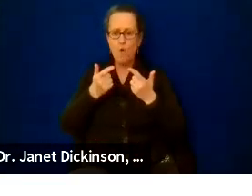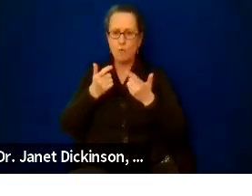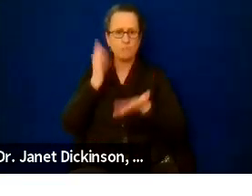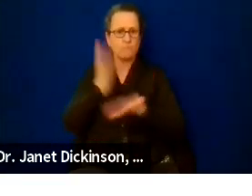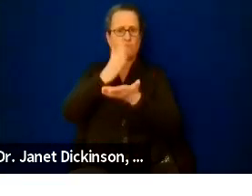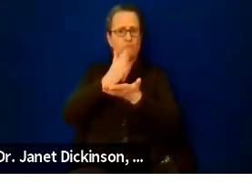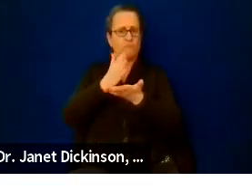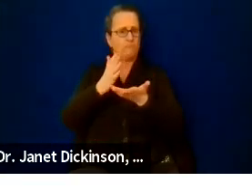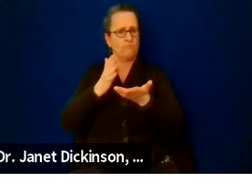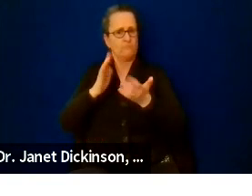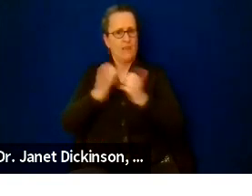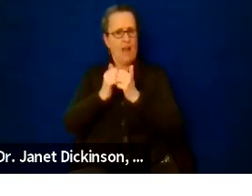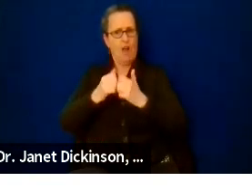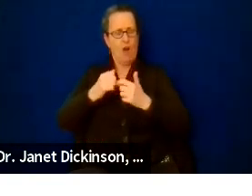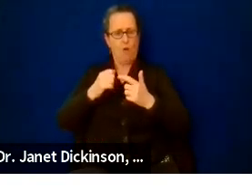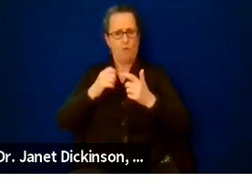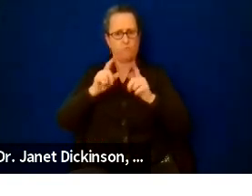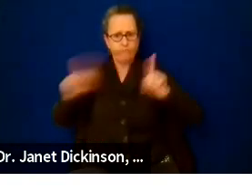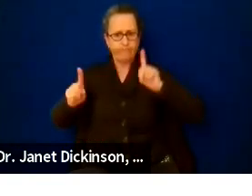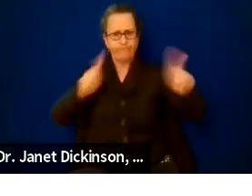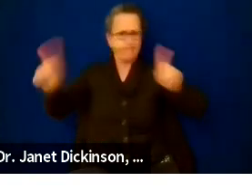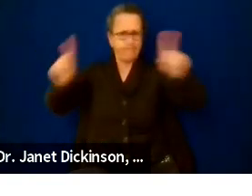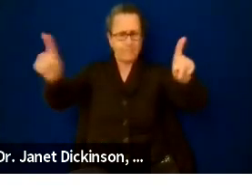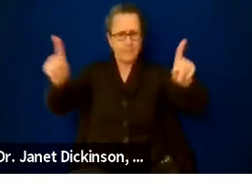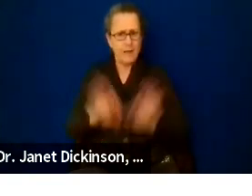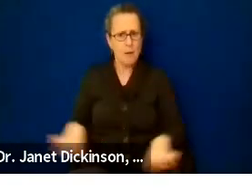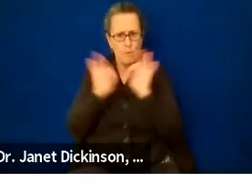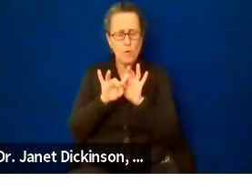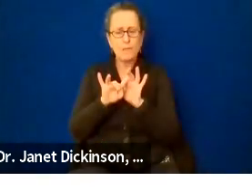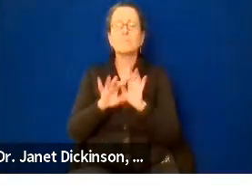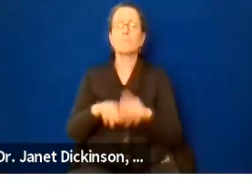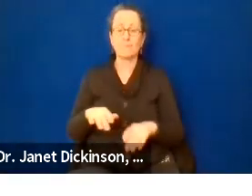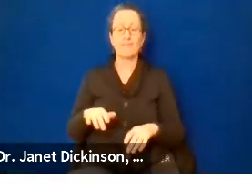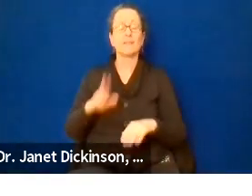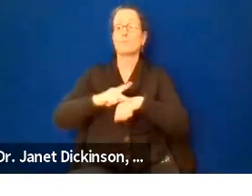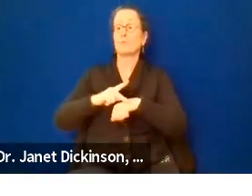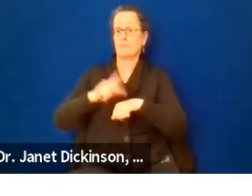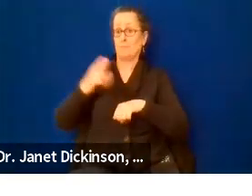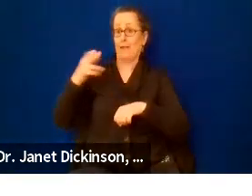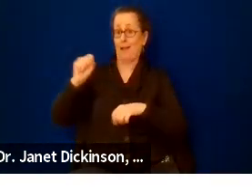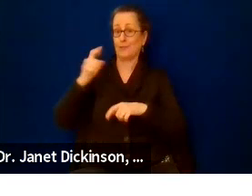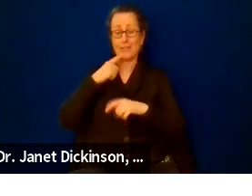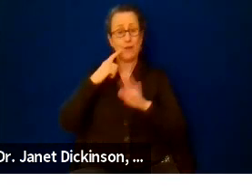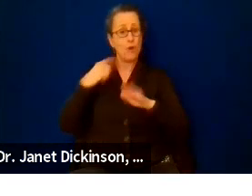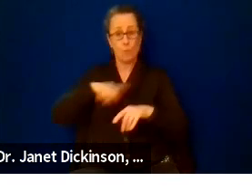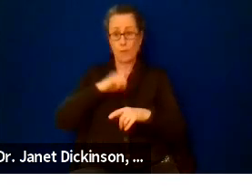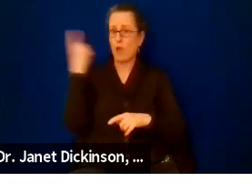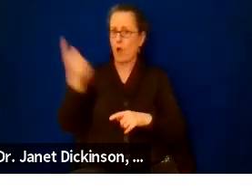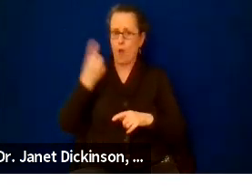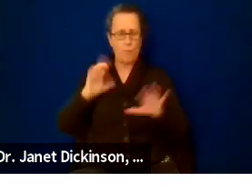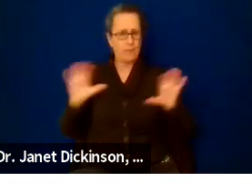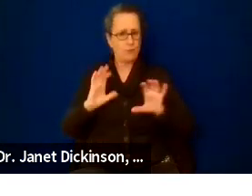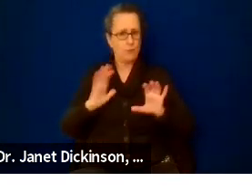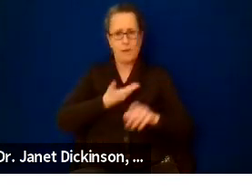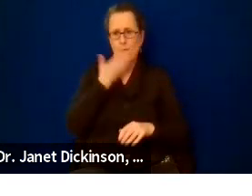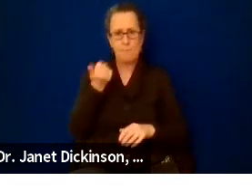doing along those lines? Sure. Well, we always do our best to keep our kids safe, no matter if it's a pandemic